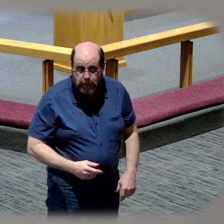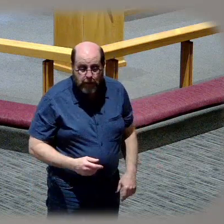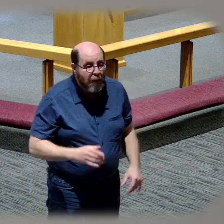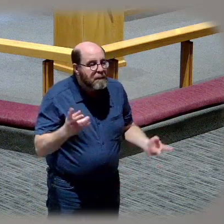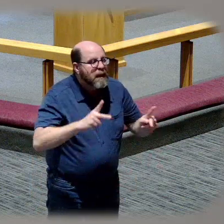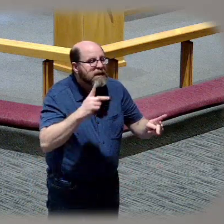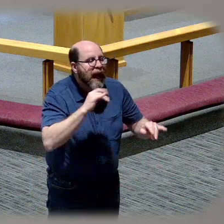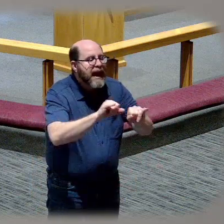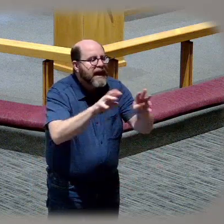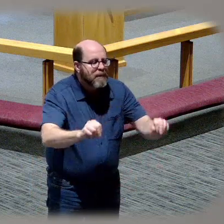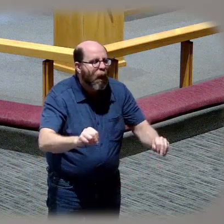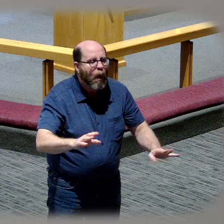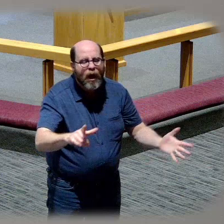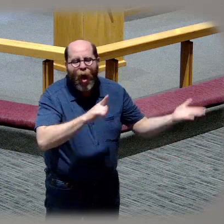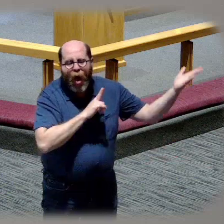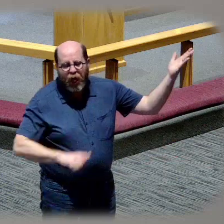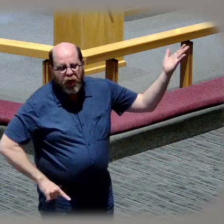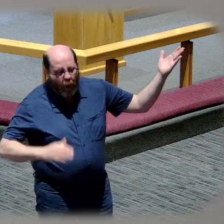true.